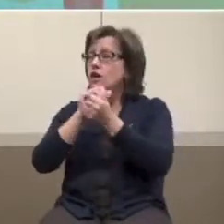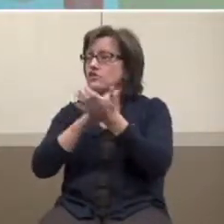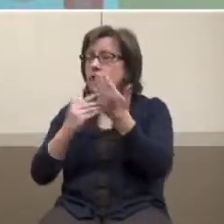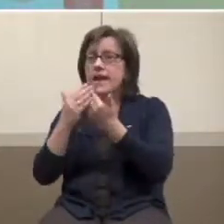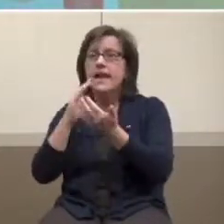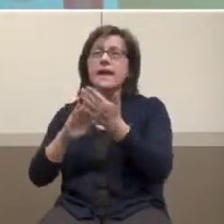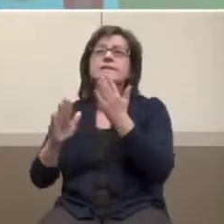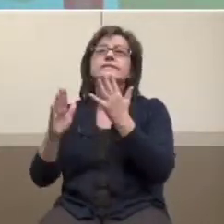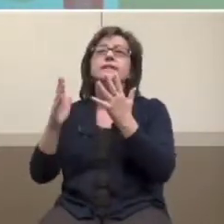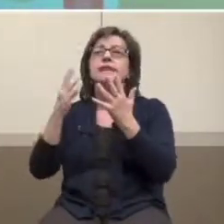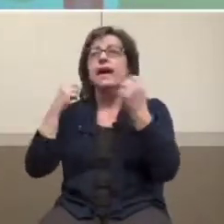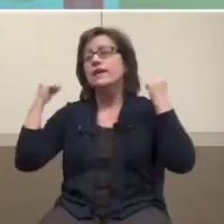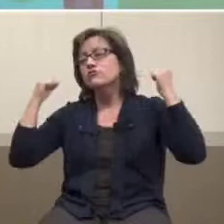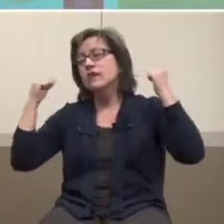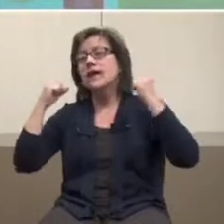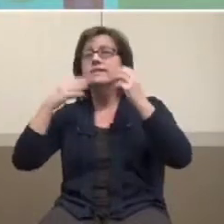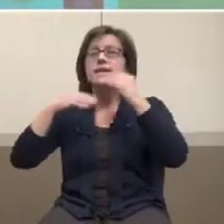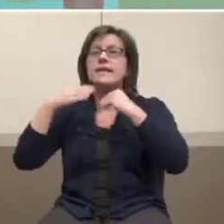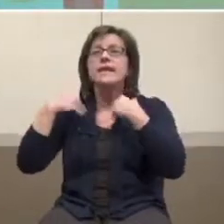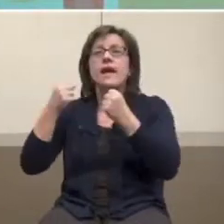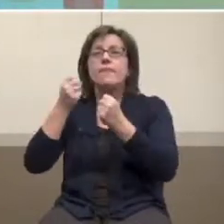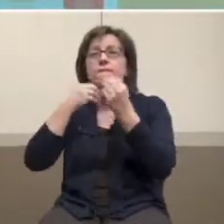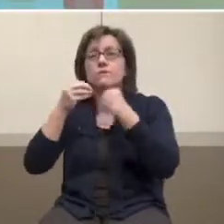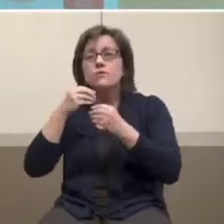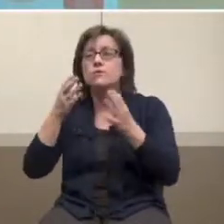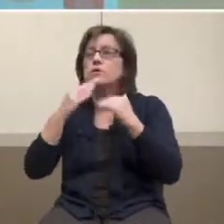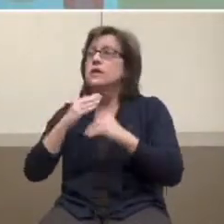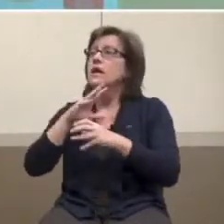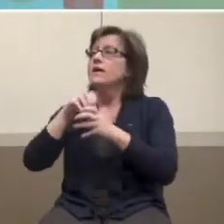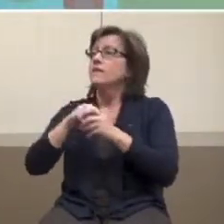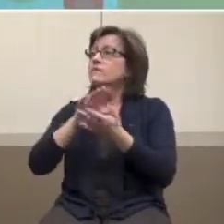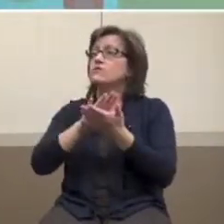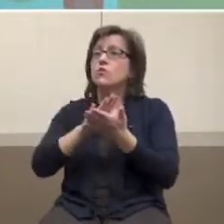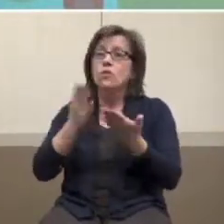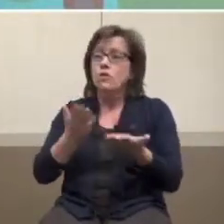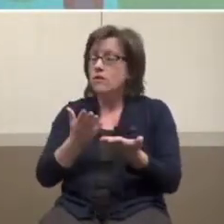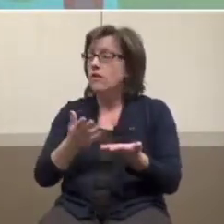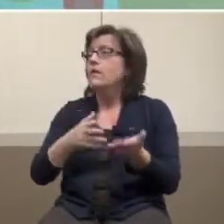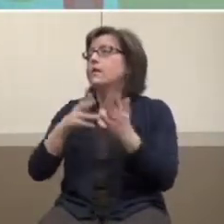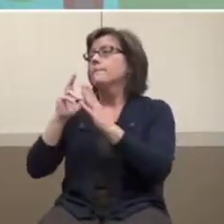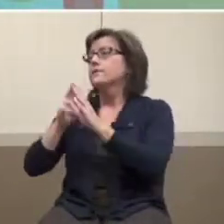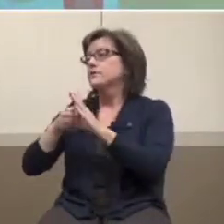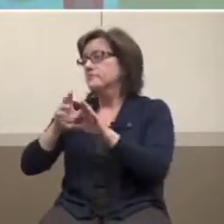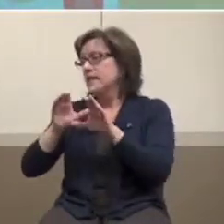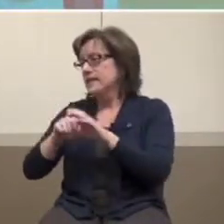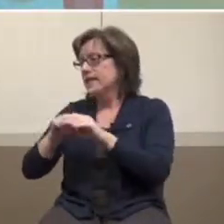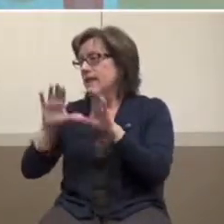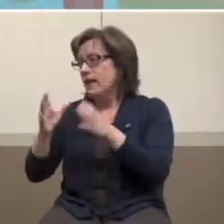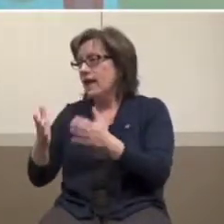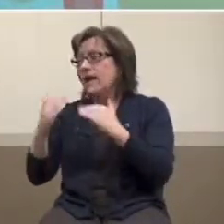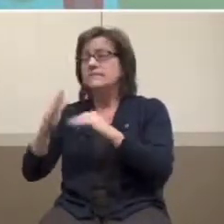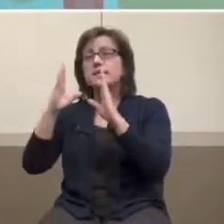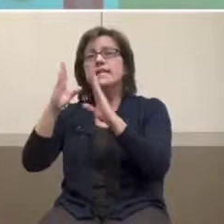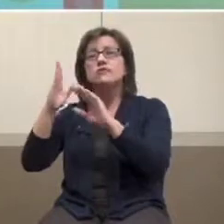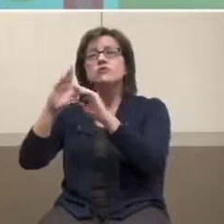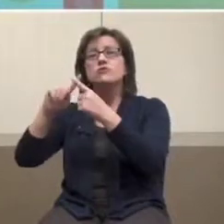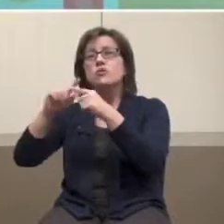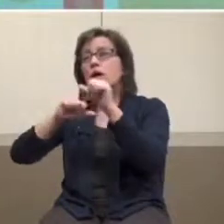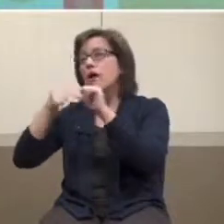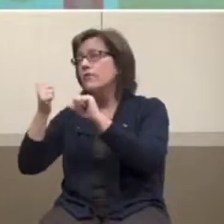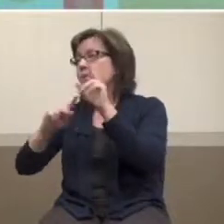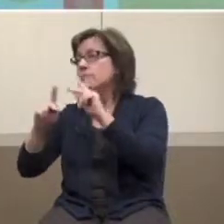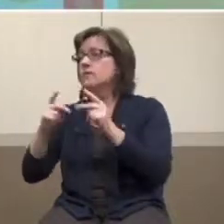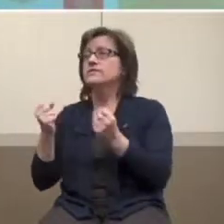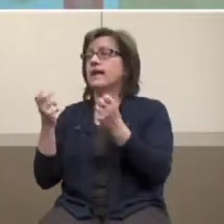healthy foods. We will be involved in school by participating in class, paying attention to others, signing for